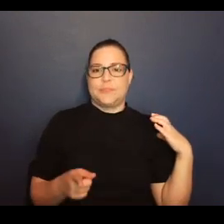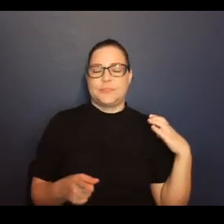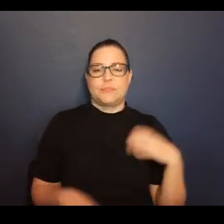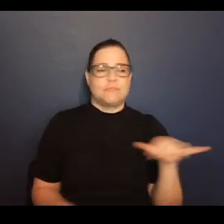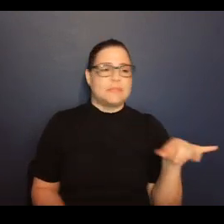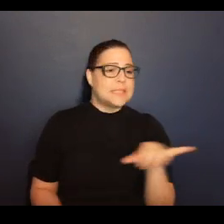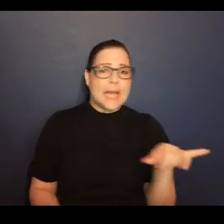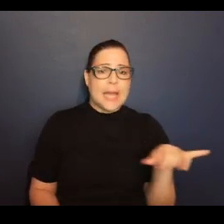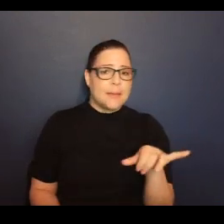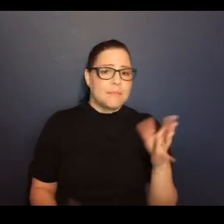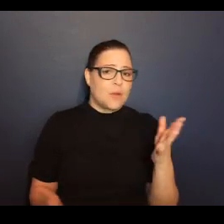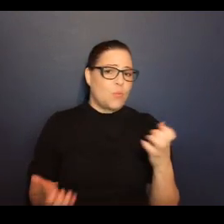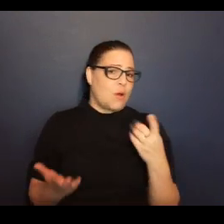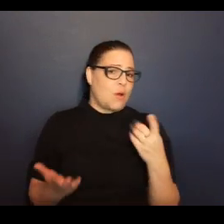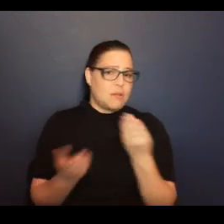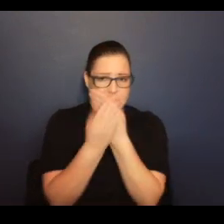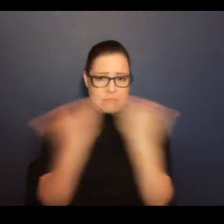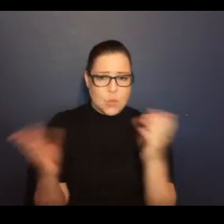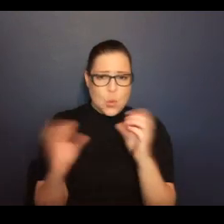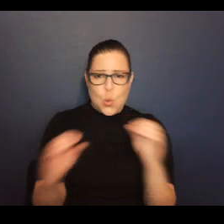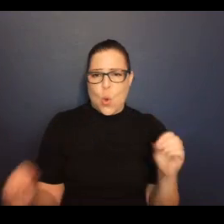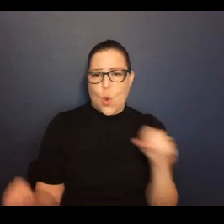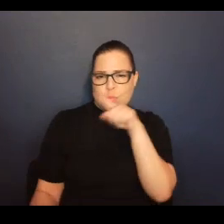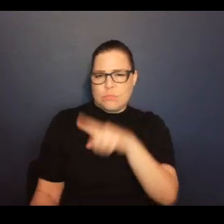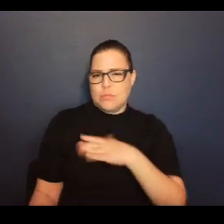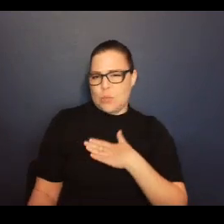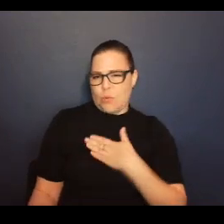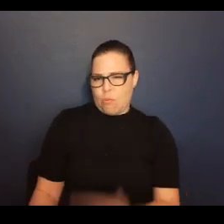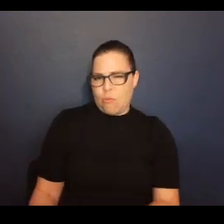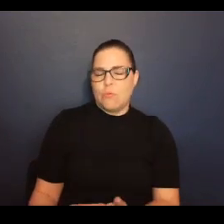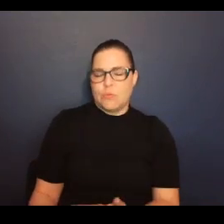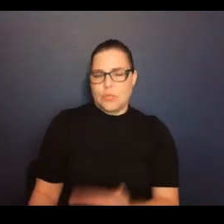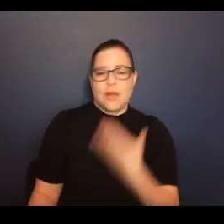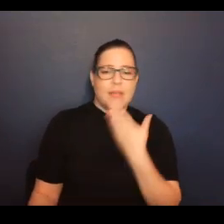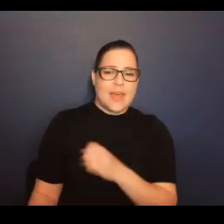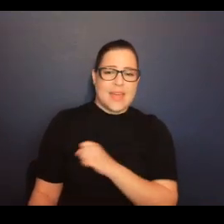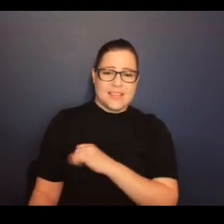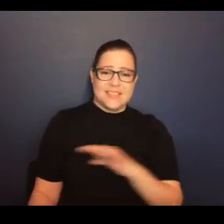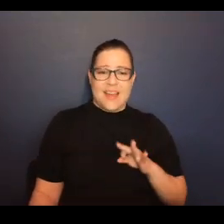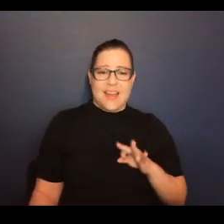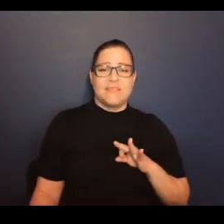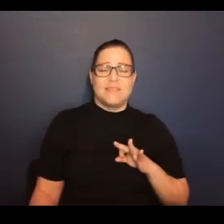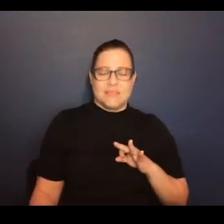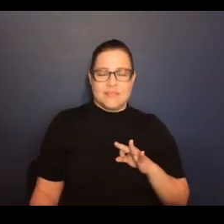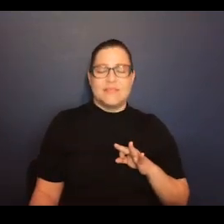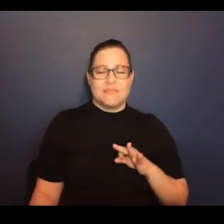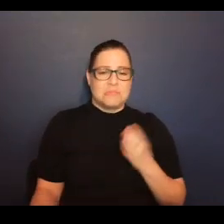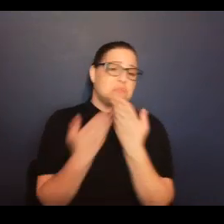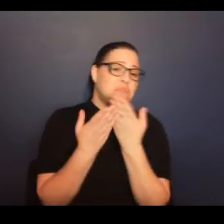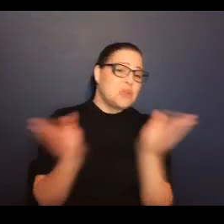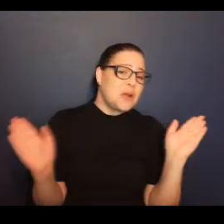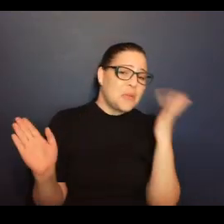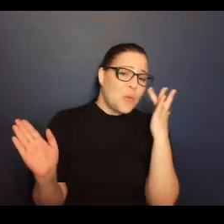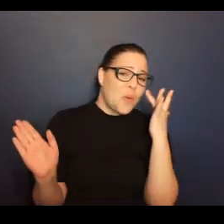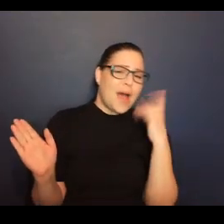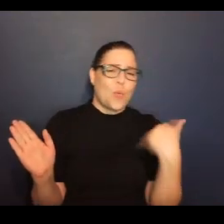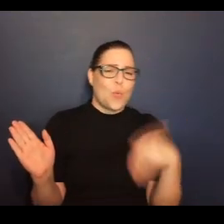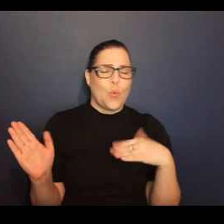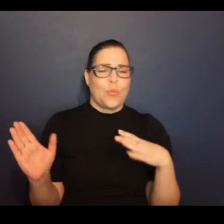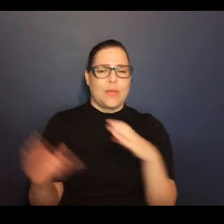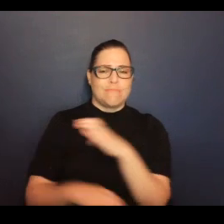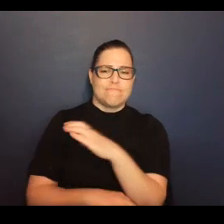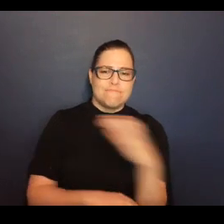Same thing. I just wanted to say no disclosures for me today. And I wanted to thank staff. In general, for all of the holiday events